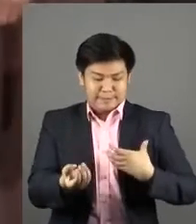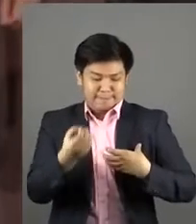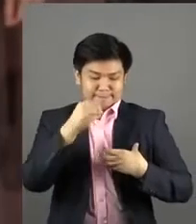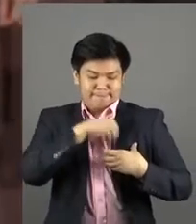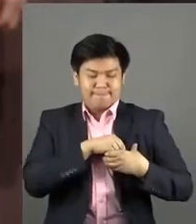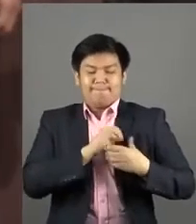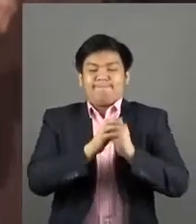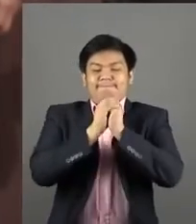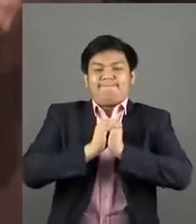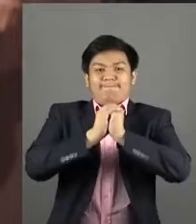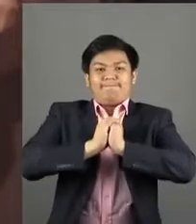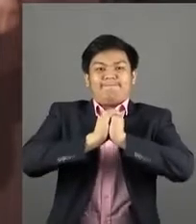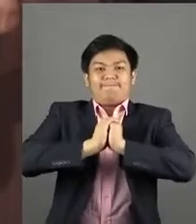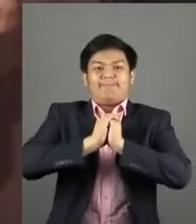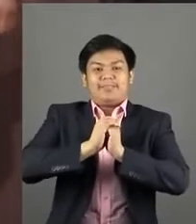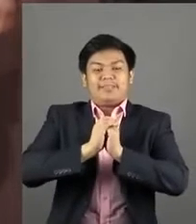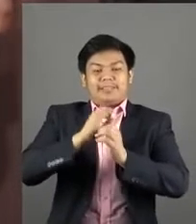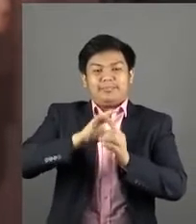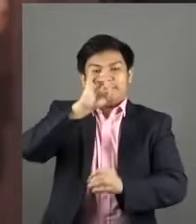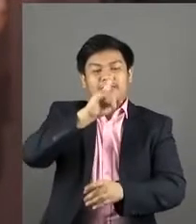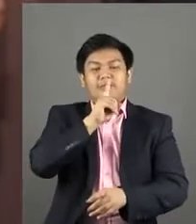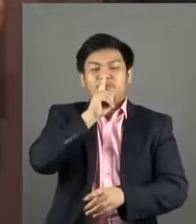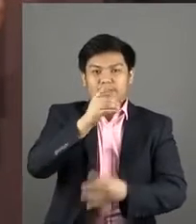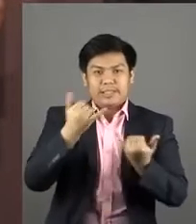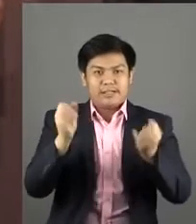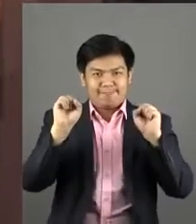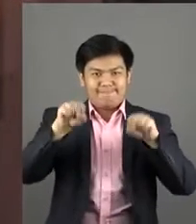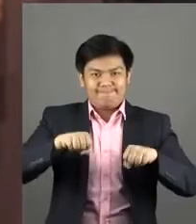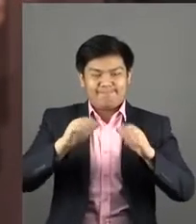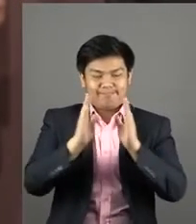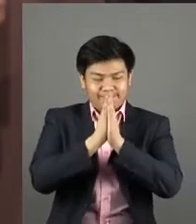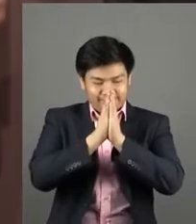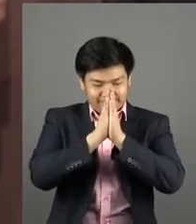we worship God in spirit and in truth. Let's bow our heads and pray.